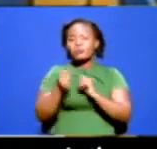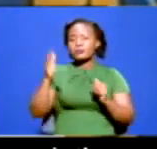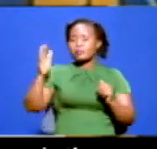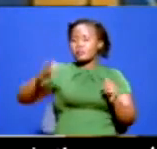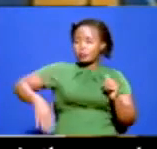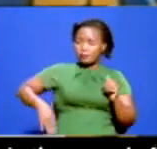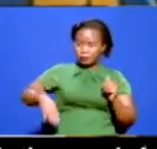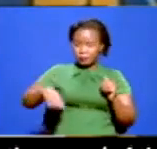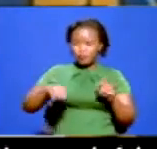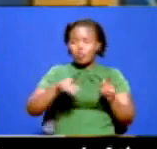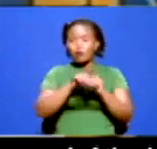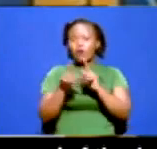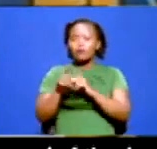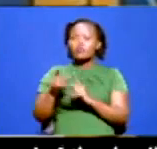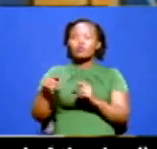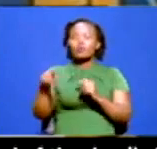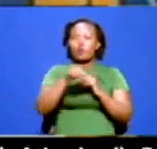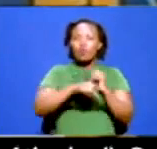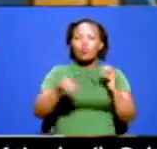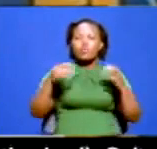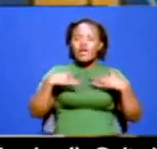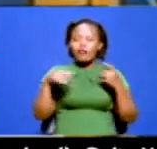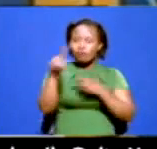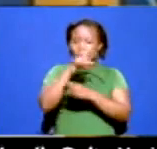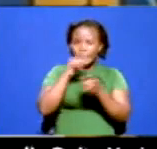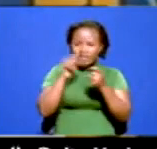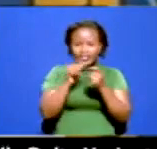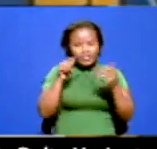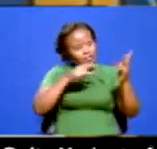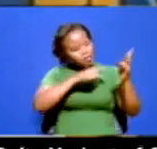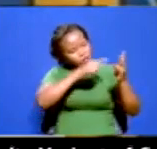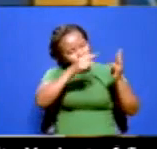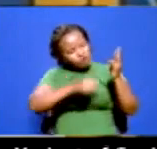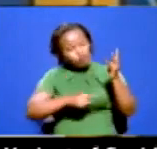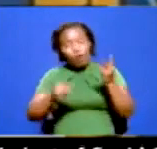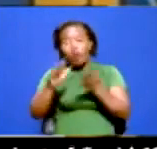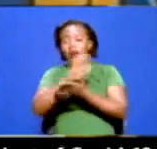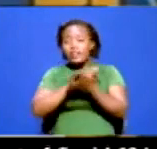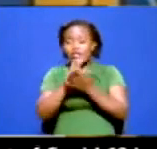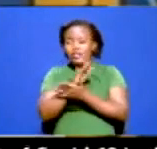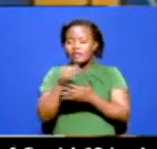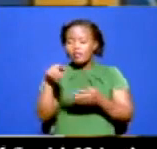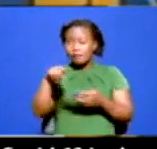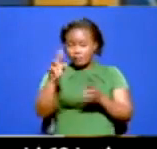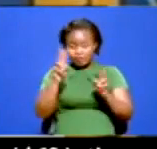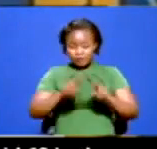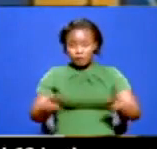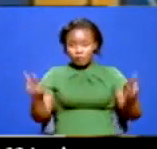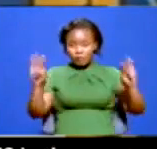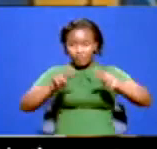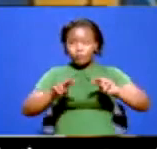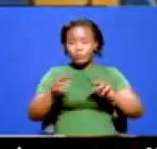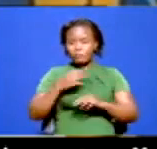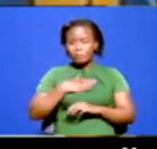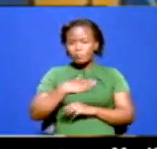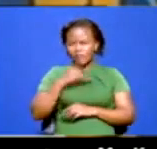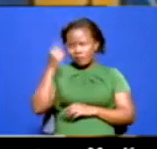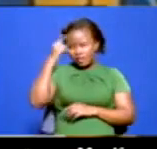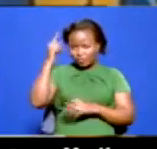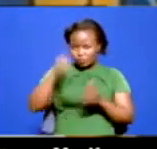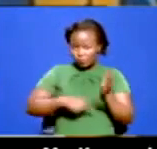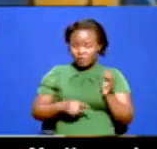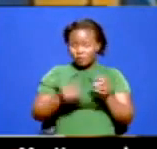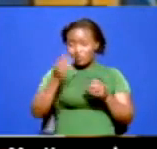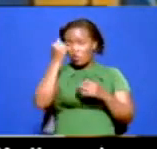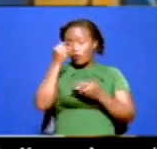think we have perfected in those four areas. And those are the values, in my view, that have allowed us to do what